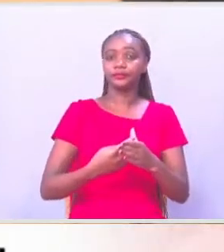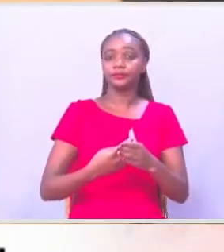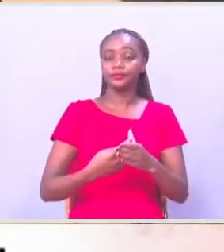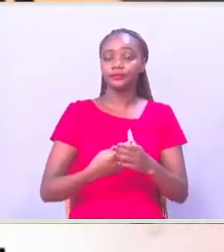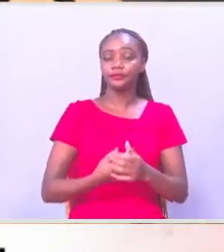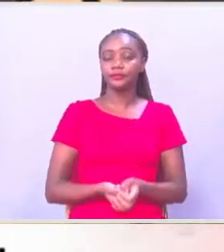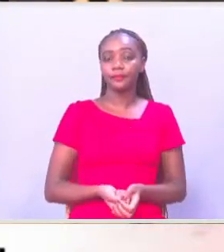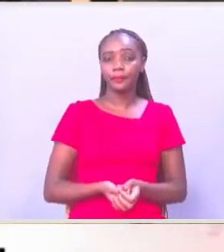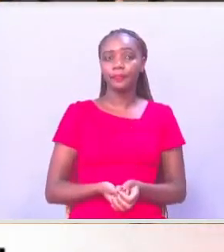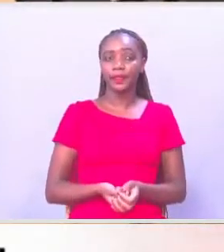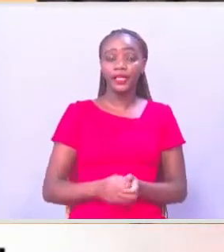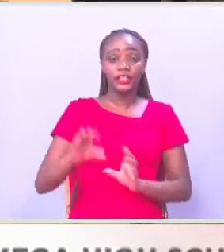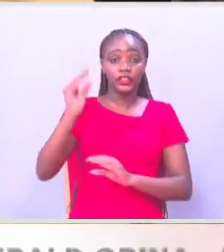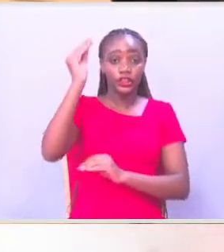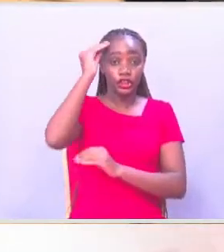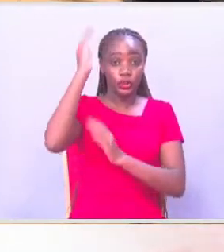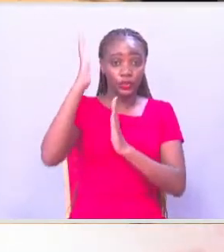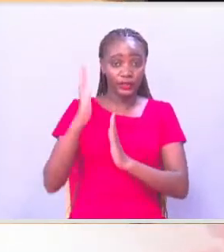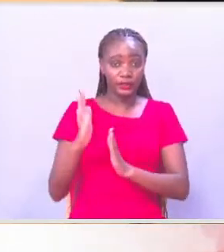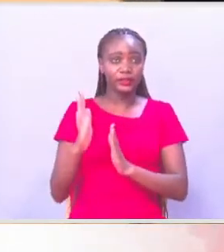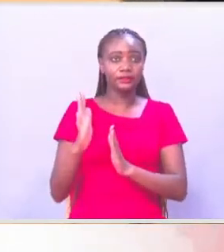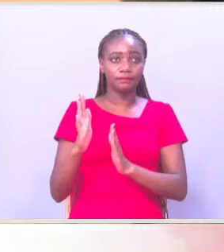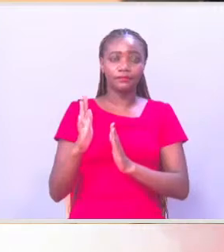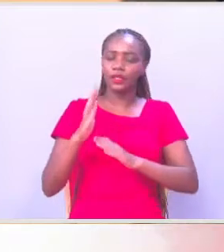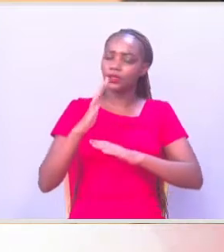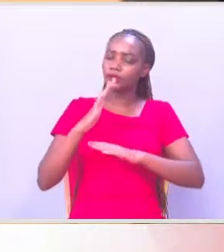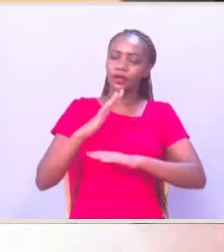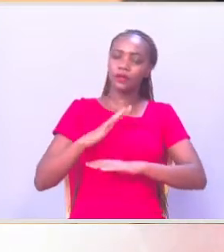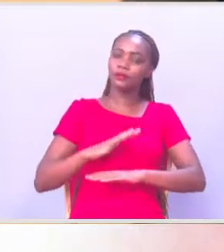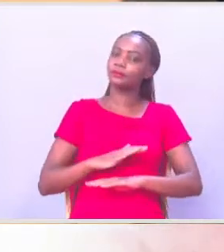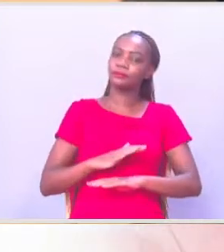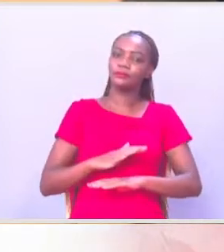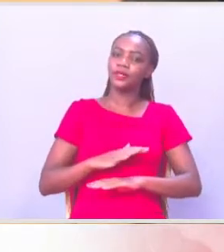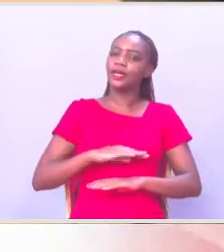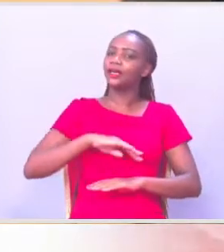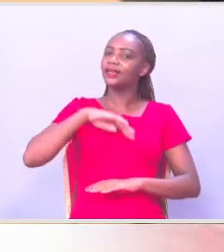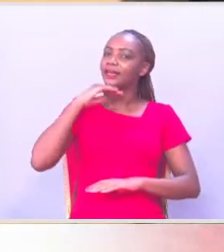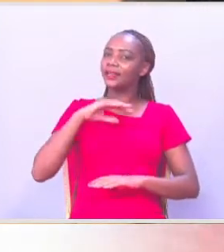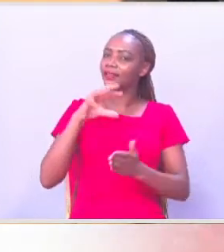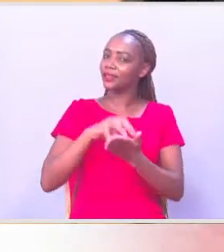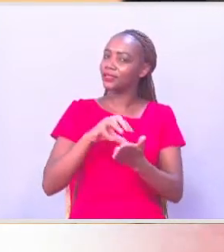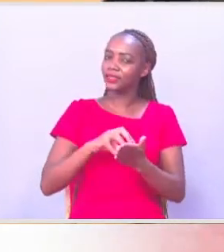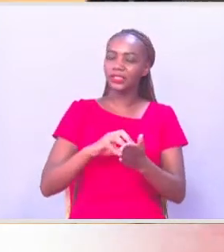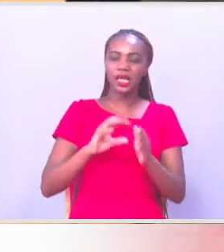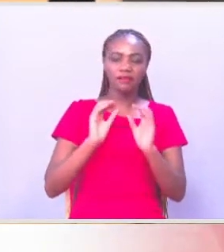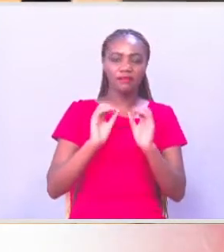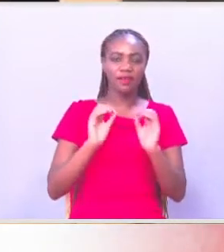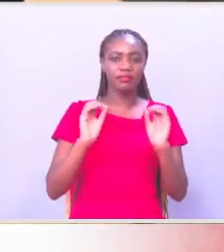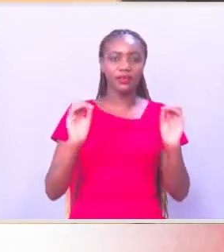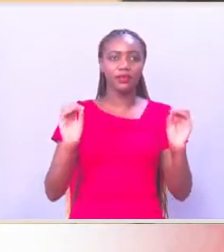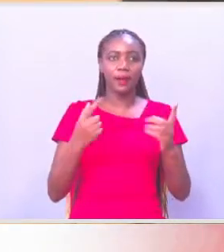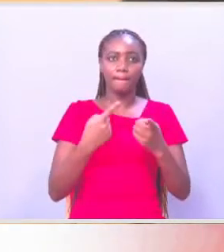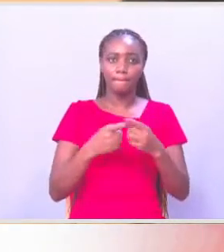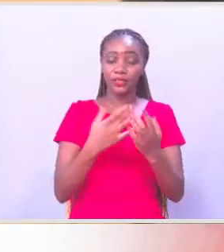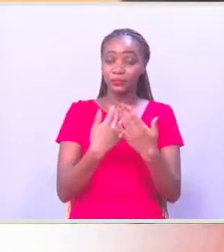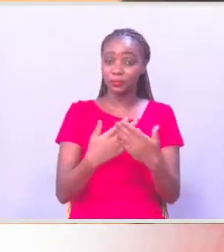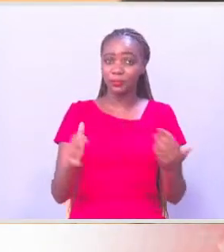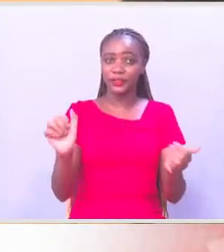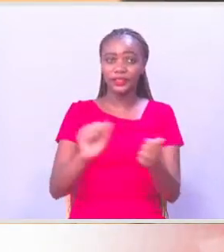The students are calm, there is no casualty. except a student property that